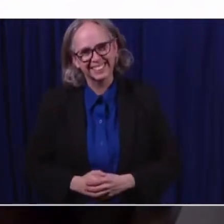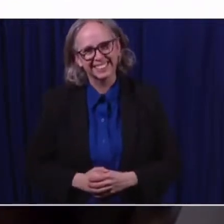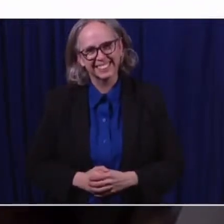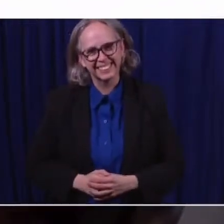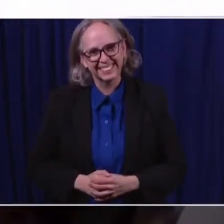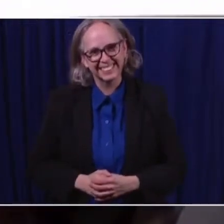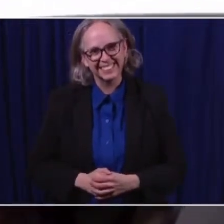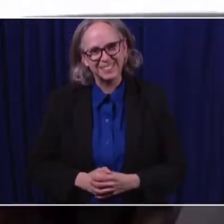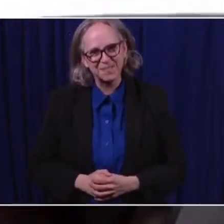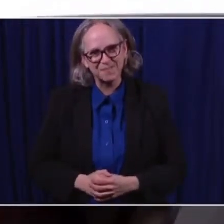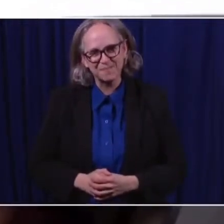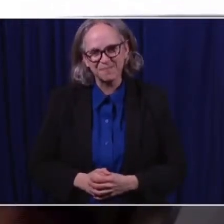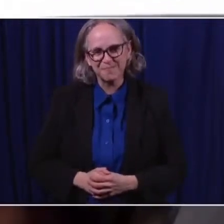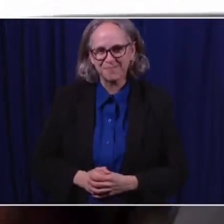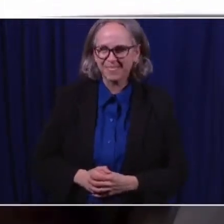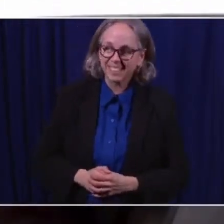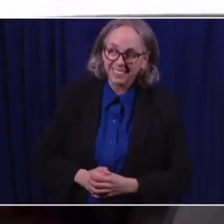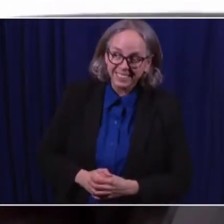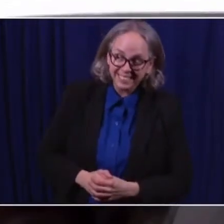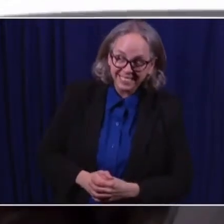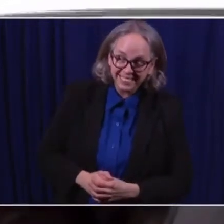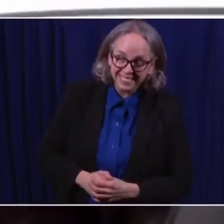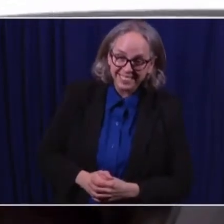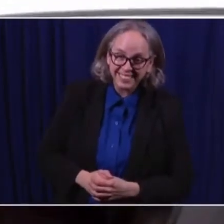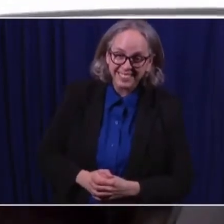Got a second to dry. There's your card. Thank you.